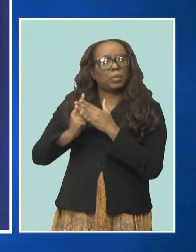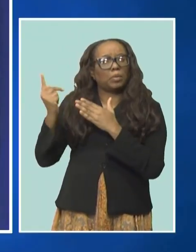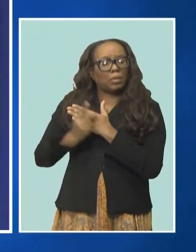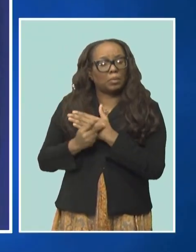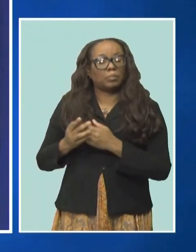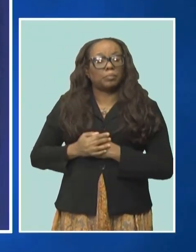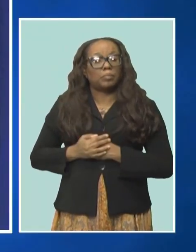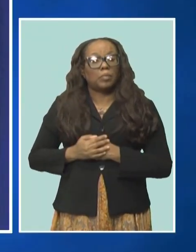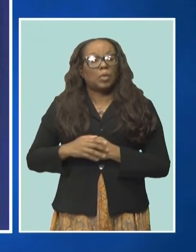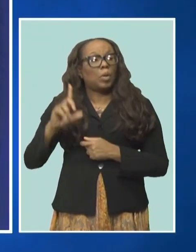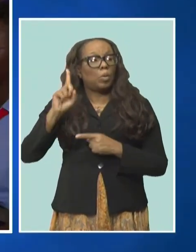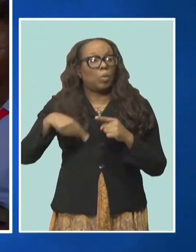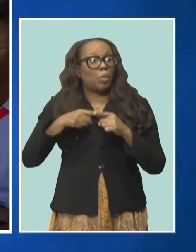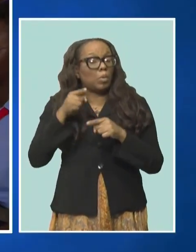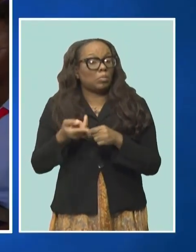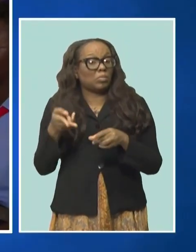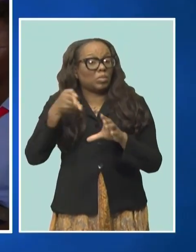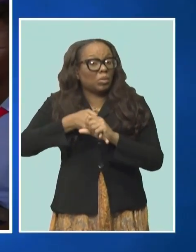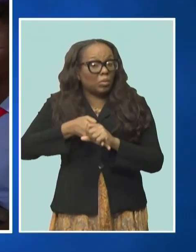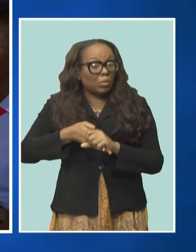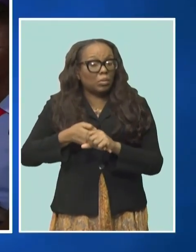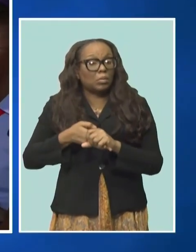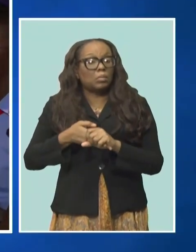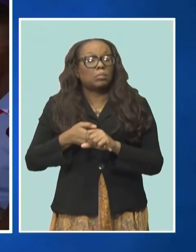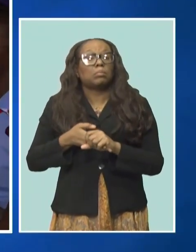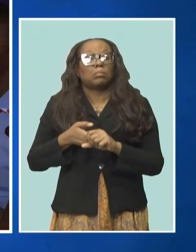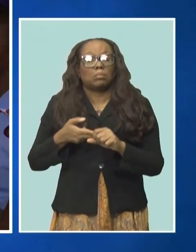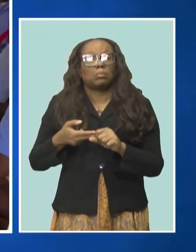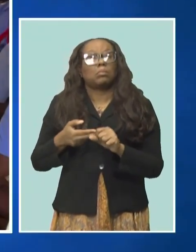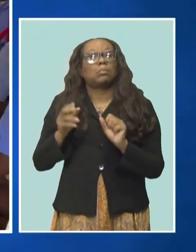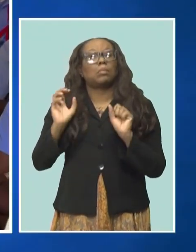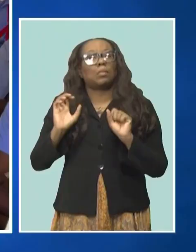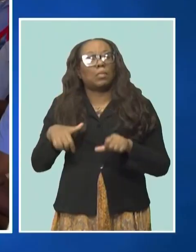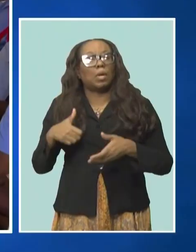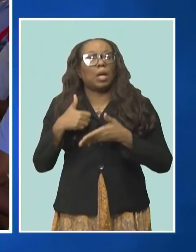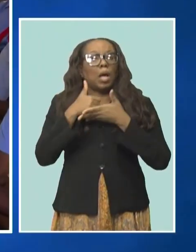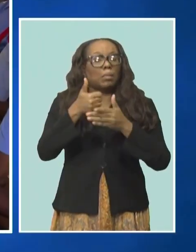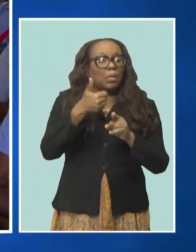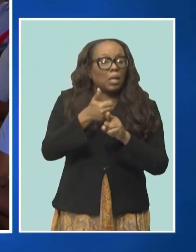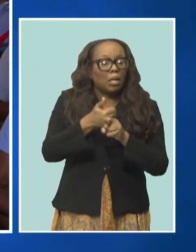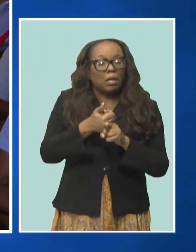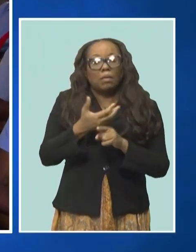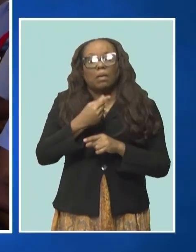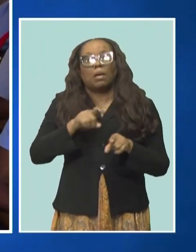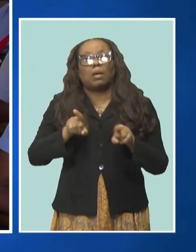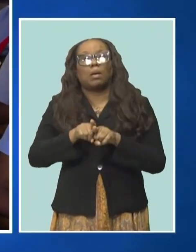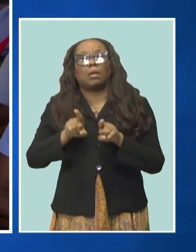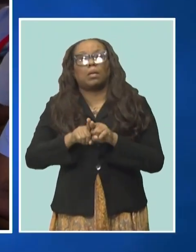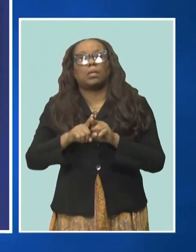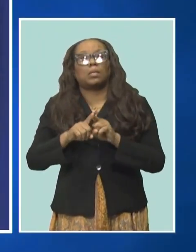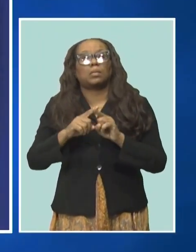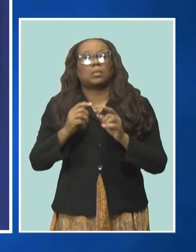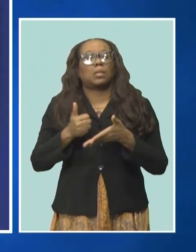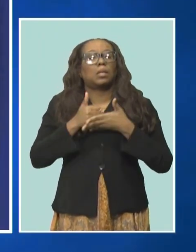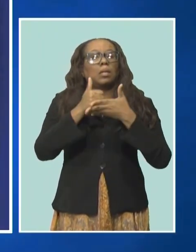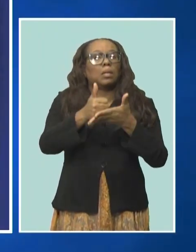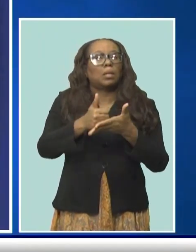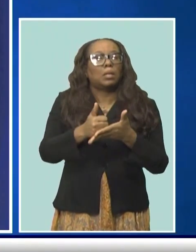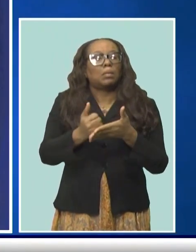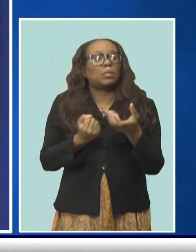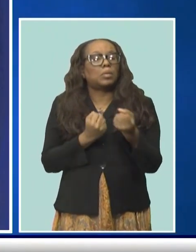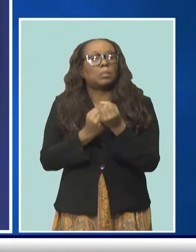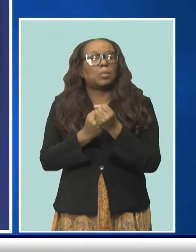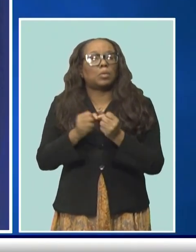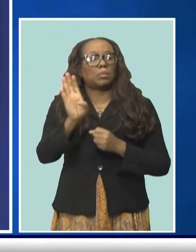says being enrolled into these groups can help the youth to build themselves as well as contribute to the country. And I want to say